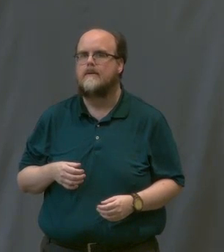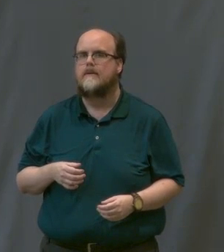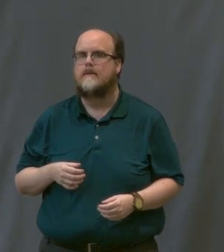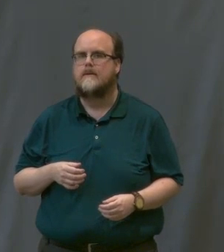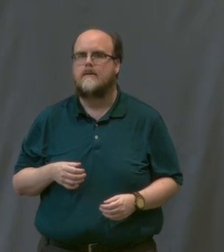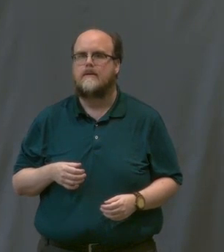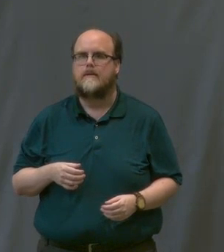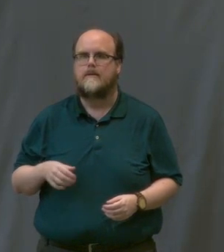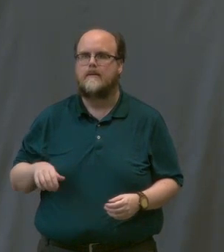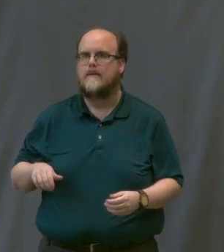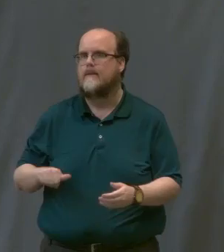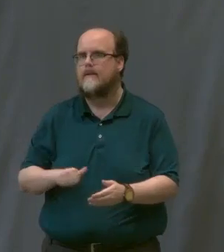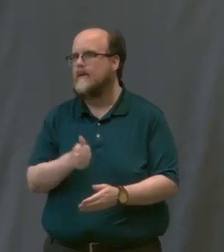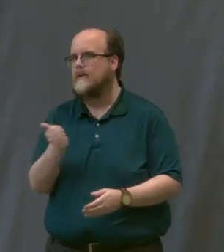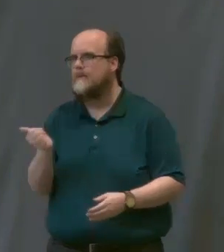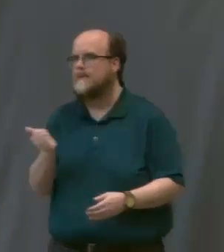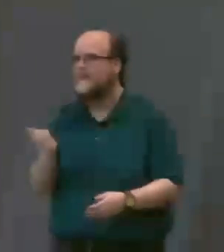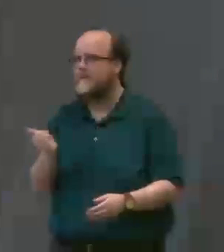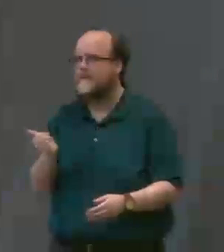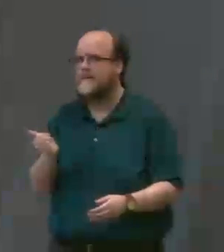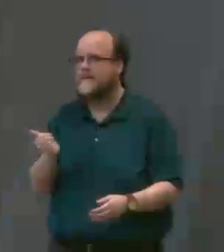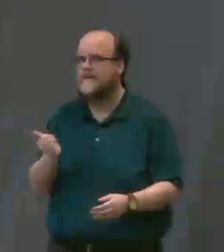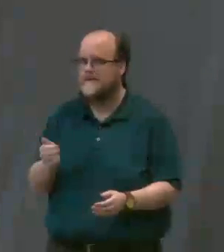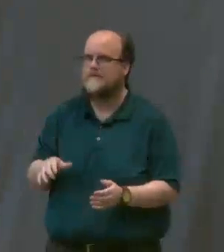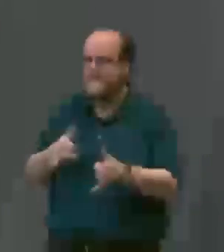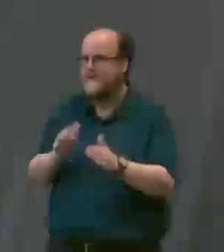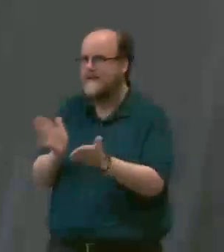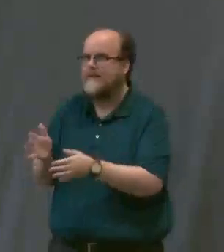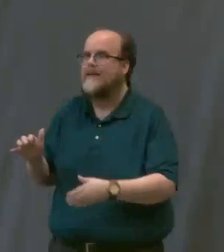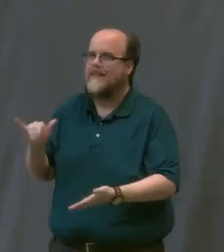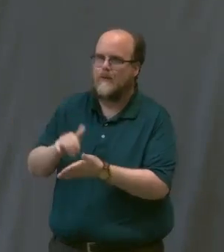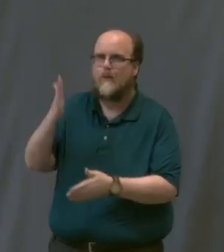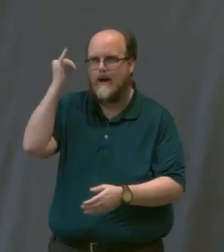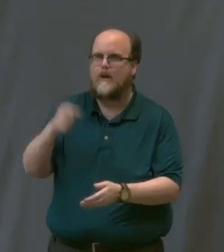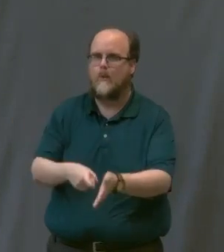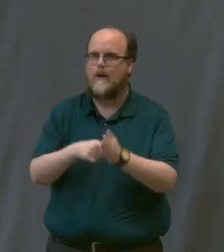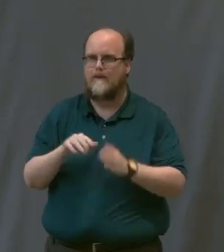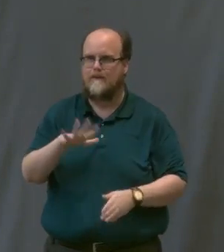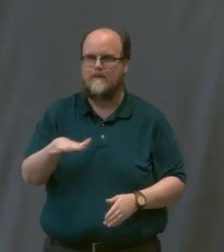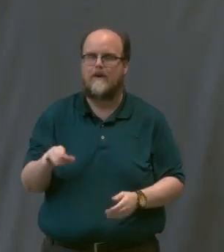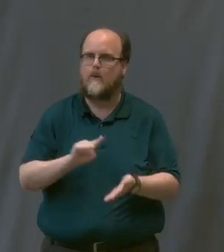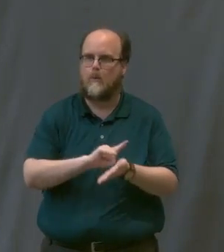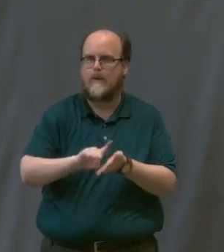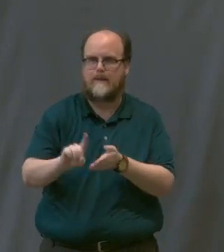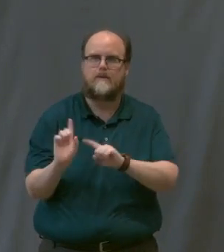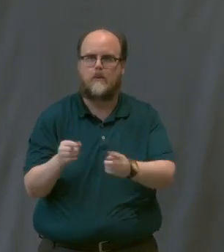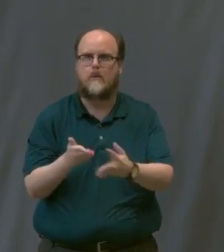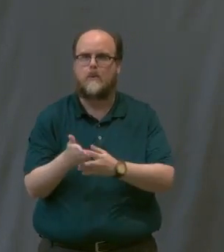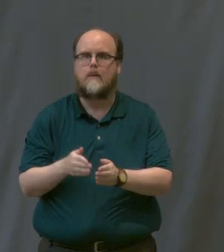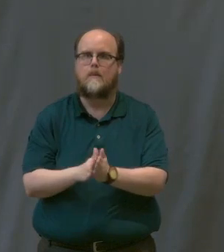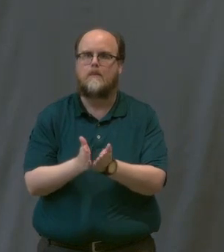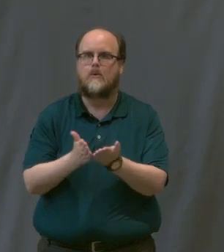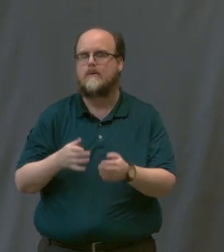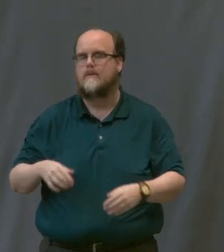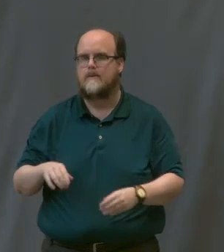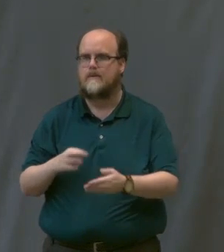And here's all the rest of them. That's why it takes 55 weeks to really go through the book of Revelation. There's at least 20 topics that we're not